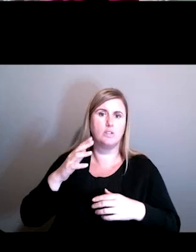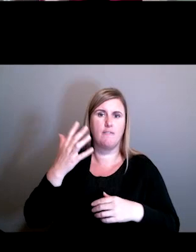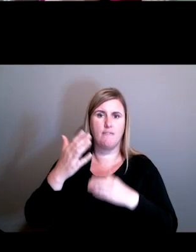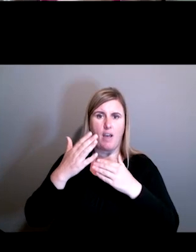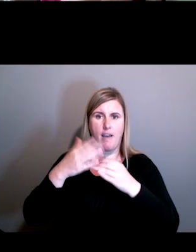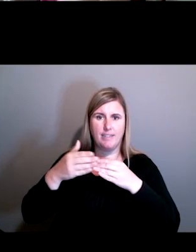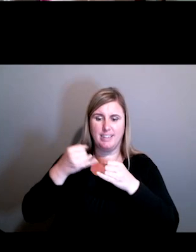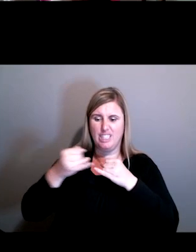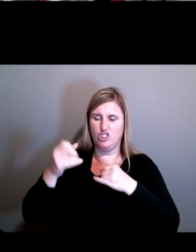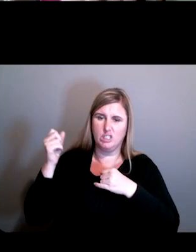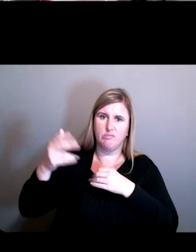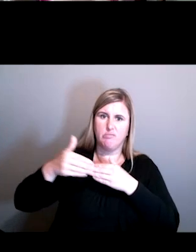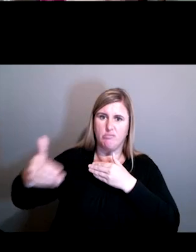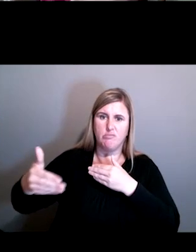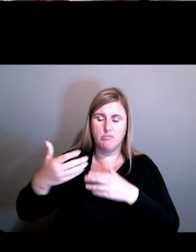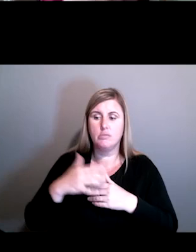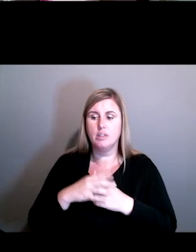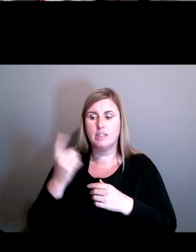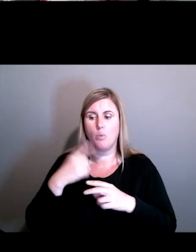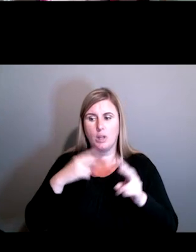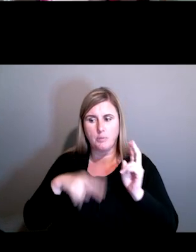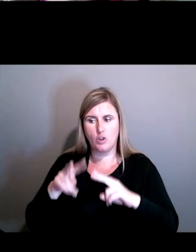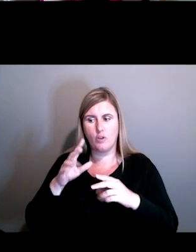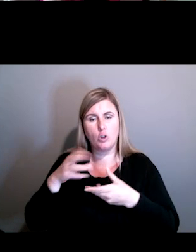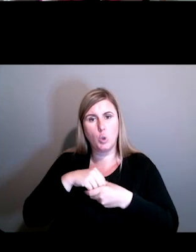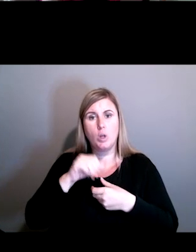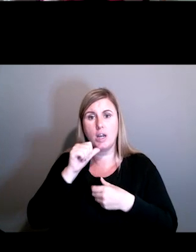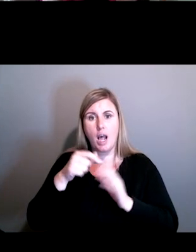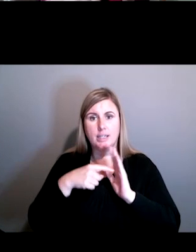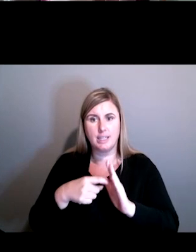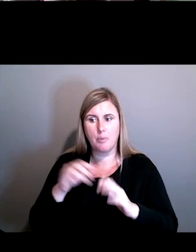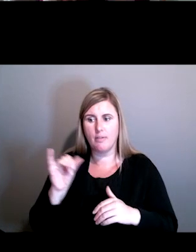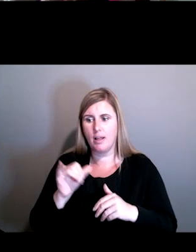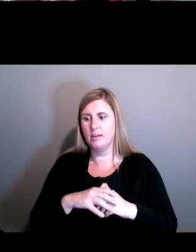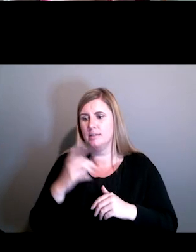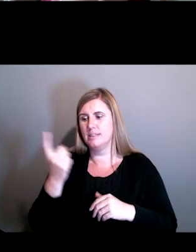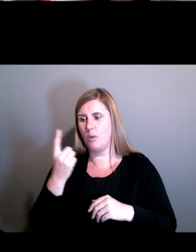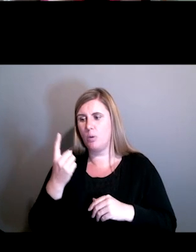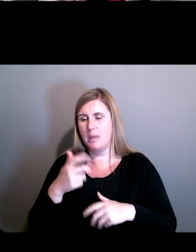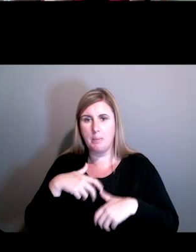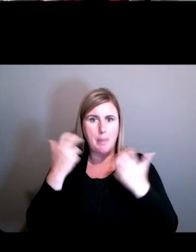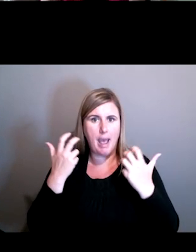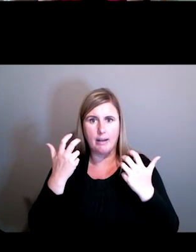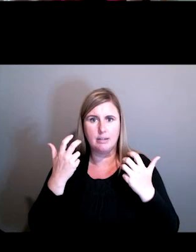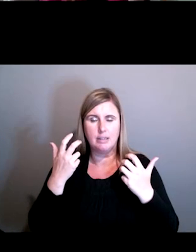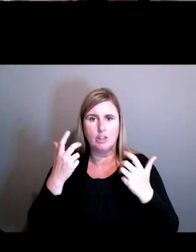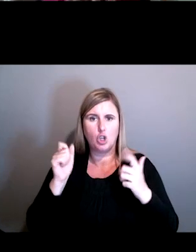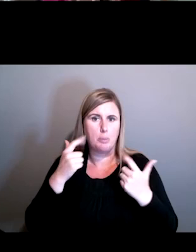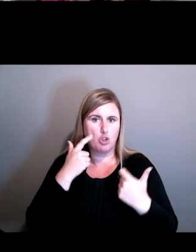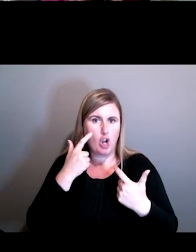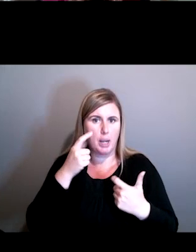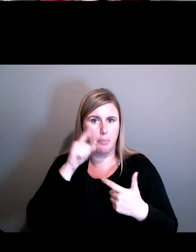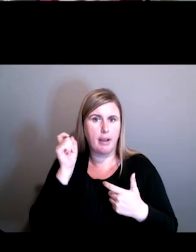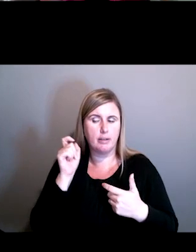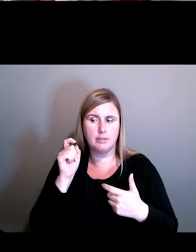observe. And then you can also include a non-example of someone being mad, like they could be crying because they've injured